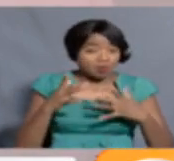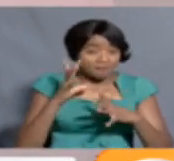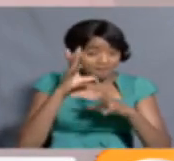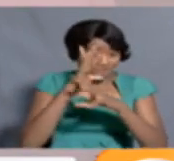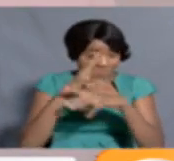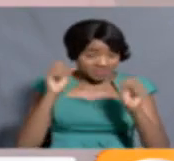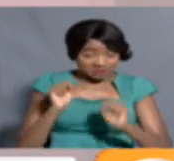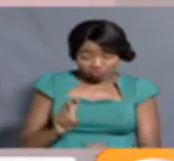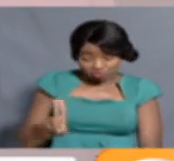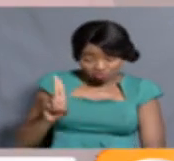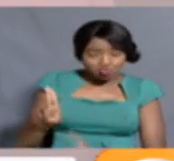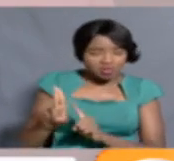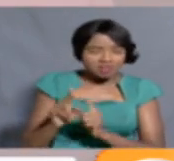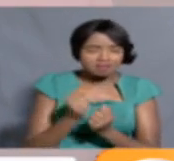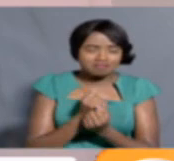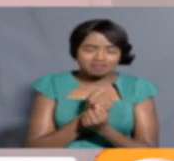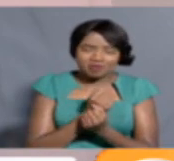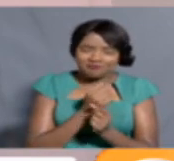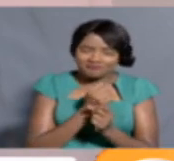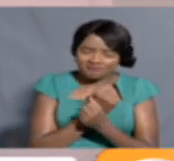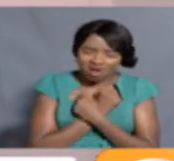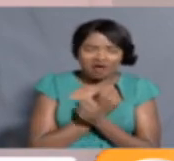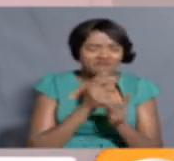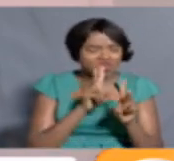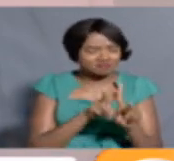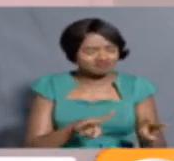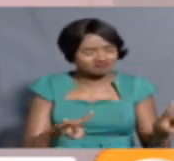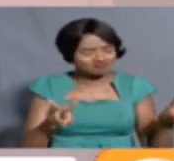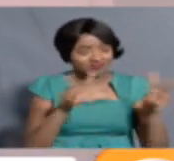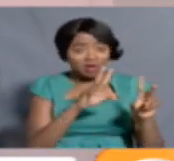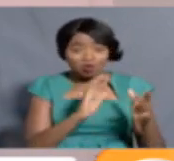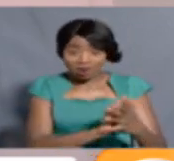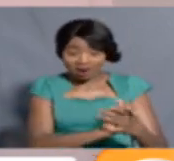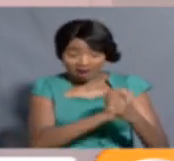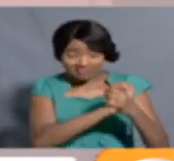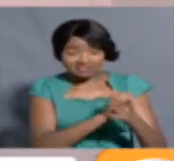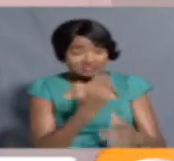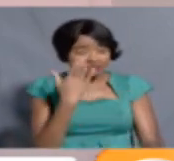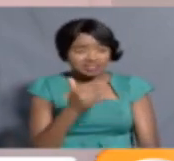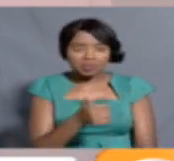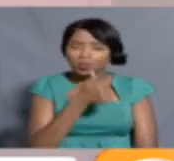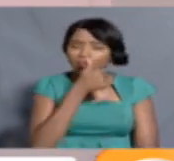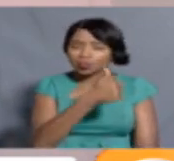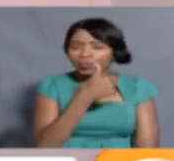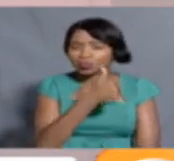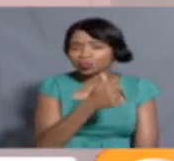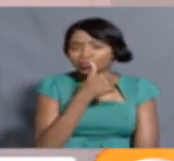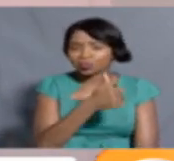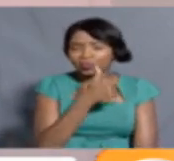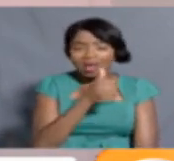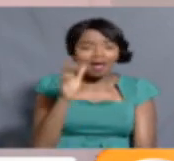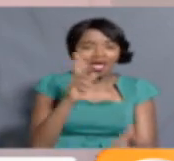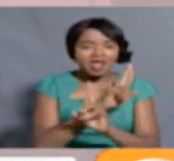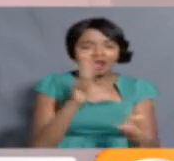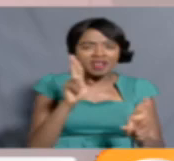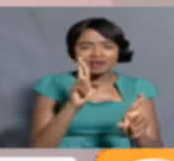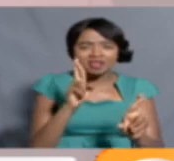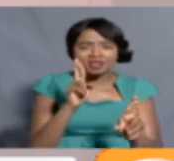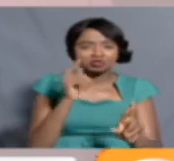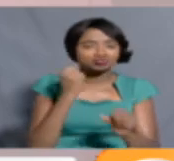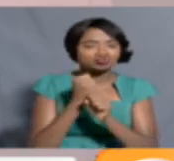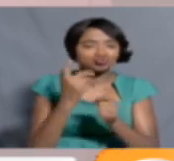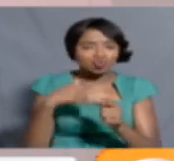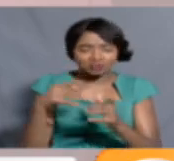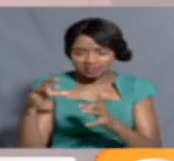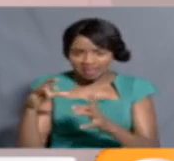seems to value the handshake so much so that he seems willing to even risk the unity of his party,